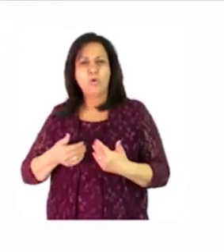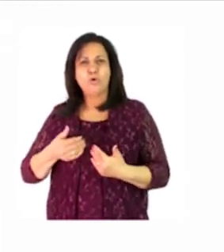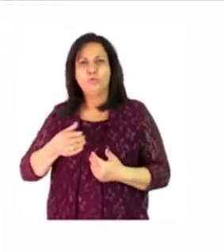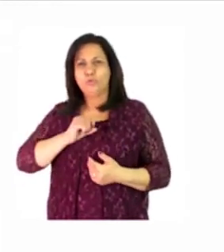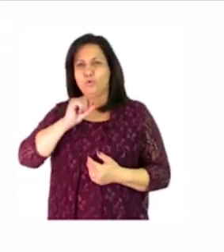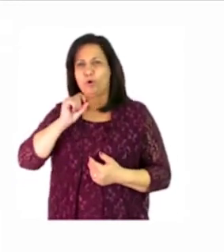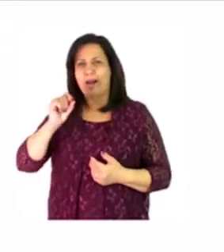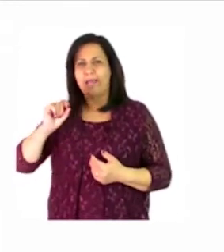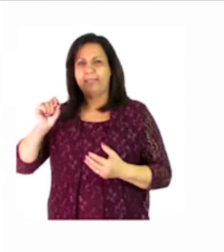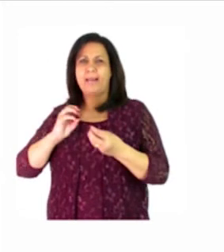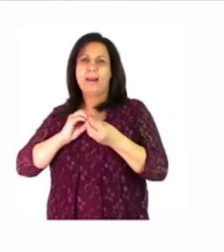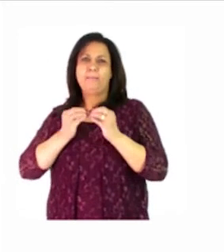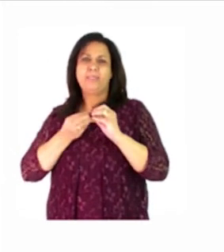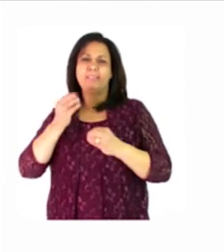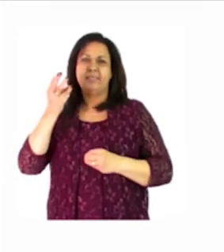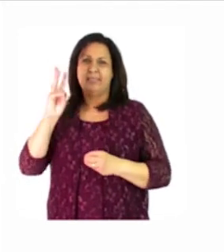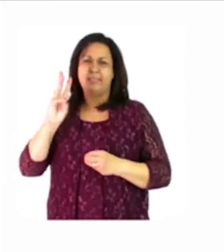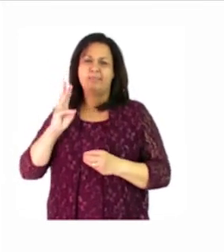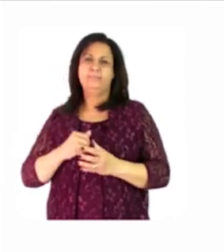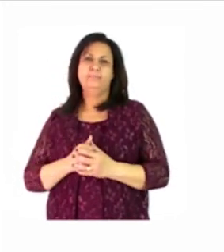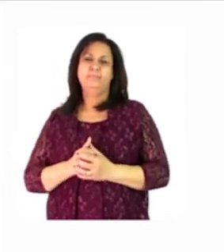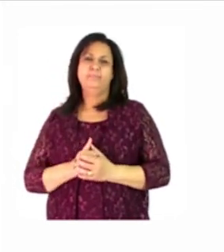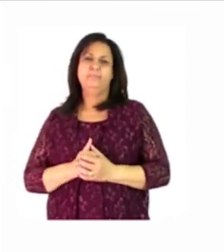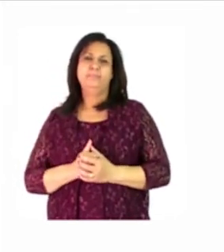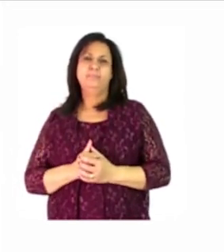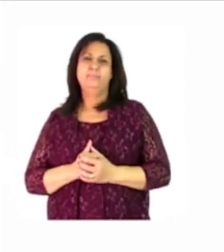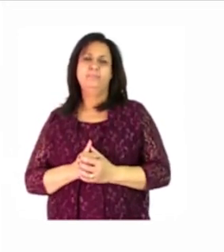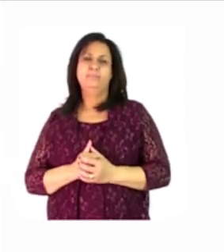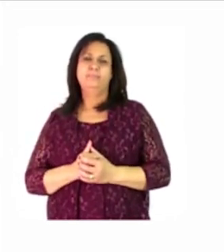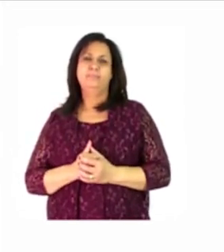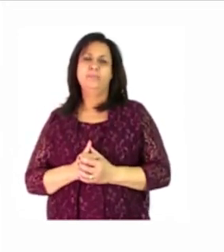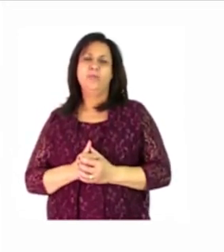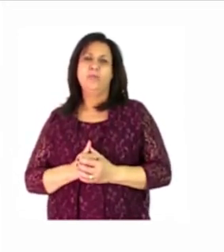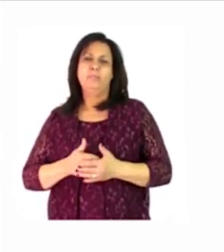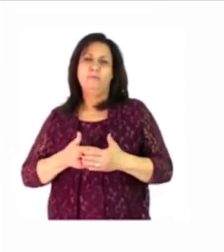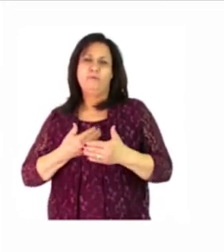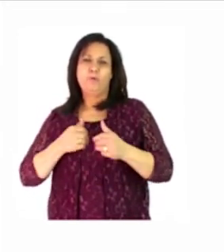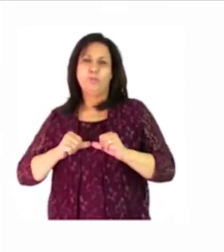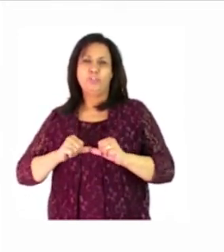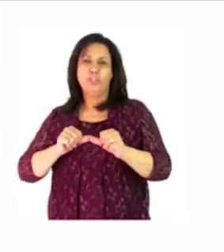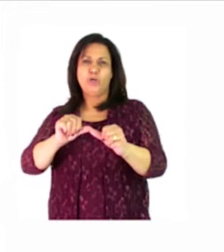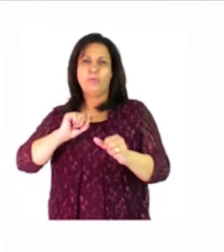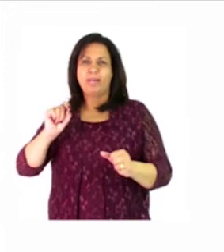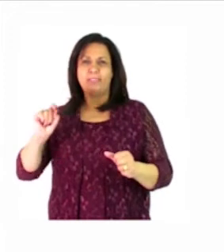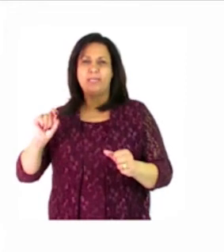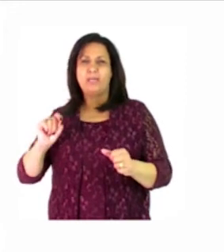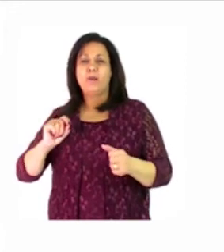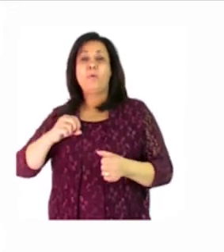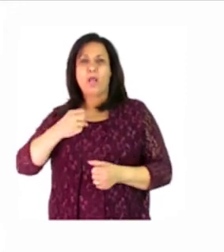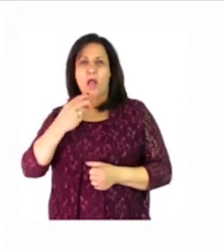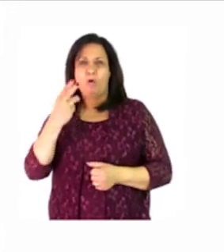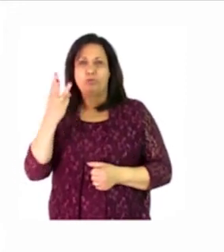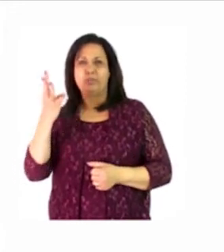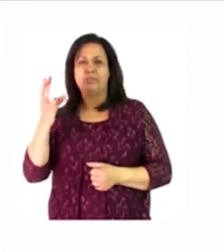write number 6. But before we continue with writing, let's count the number of